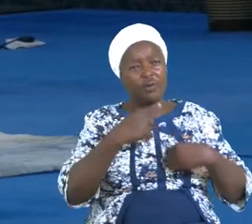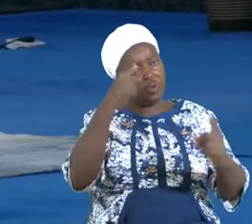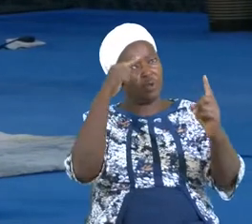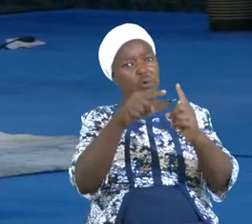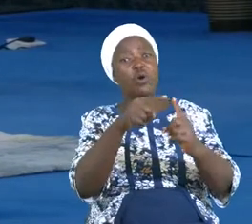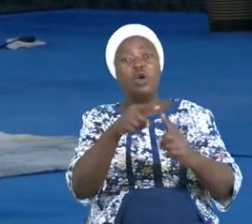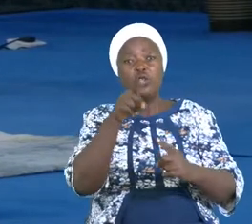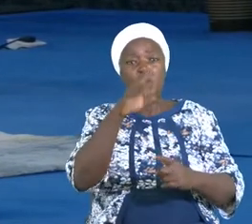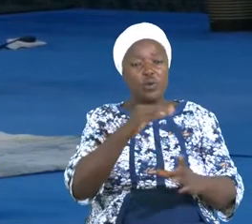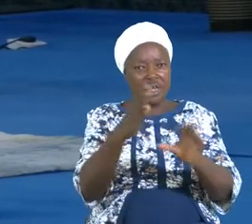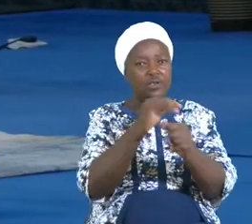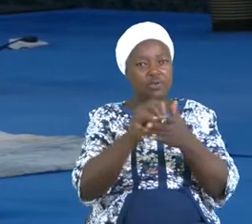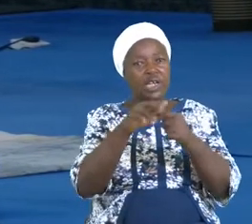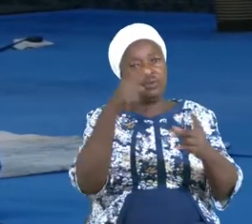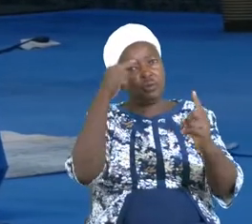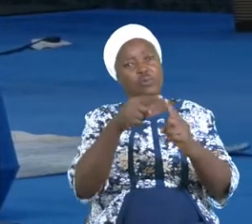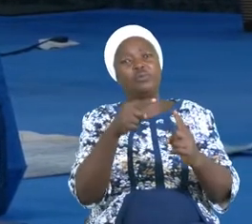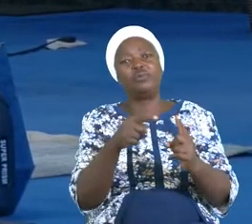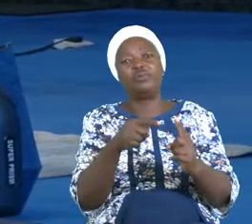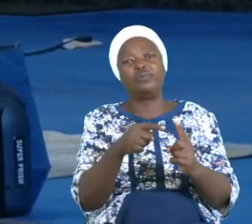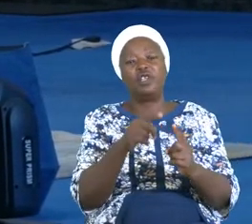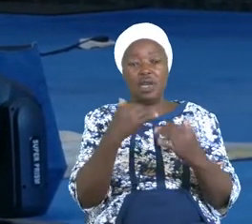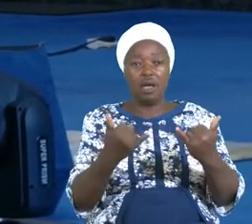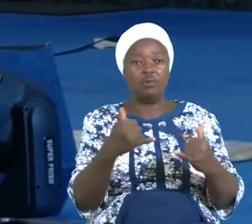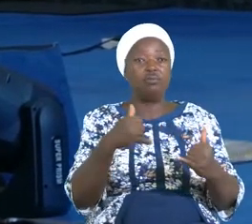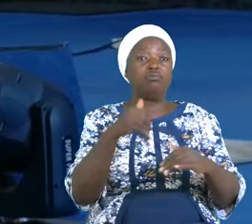will reach that goal. Now tonight,